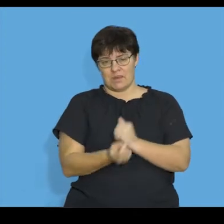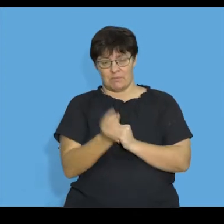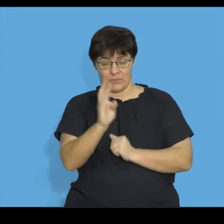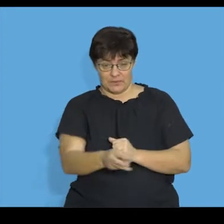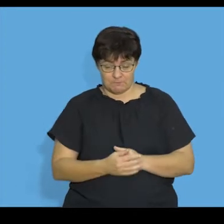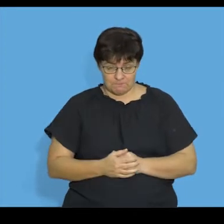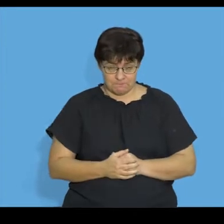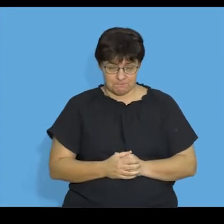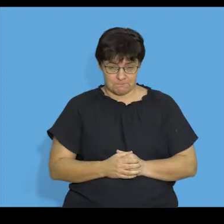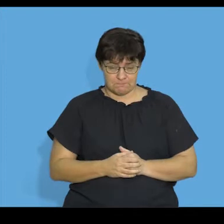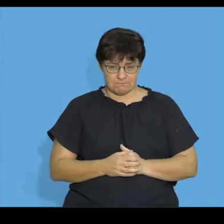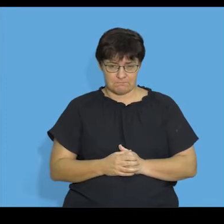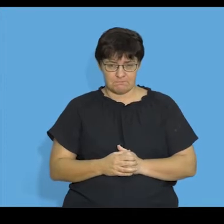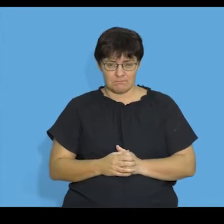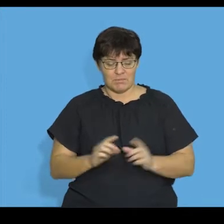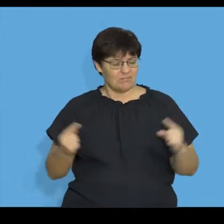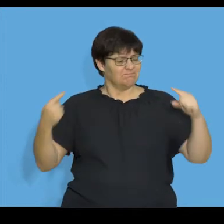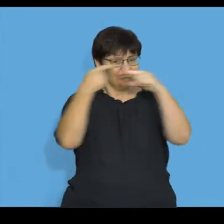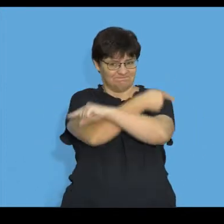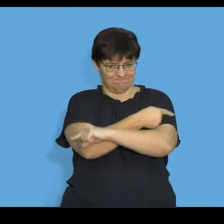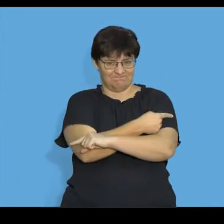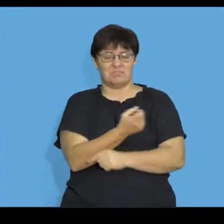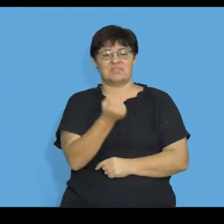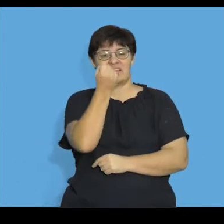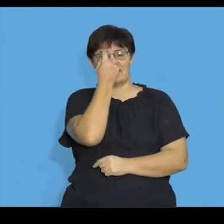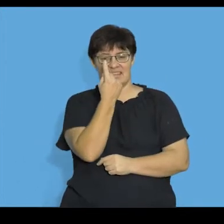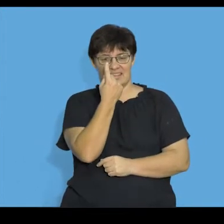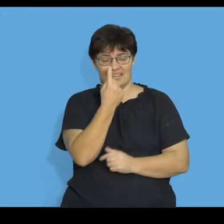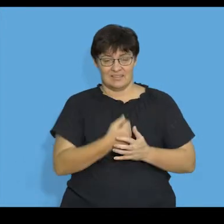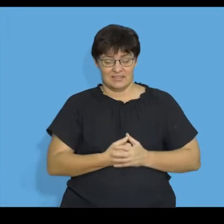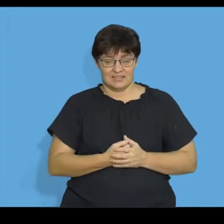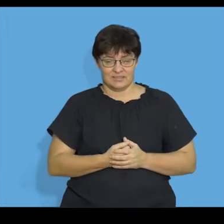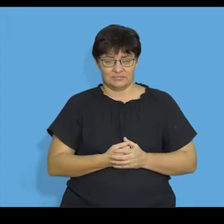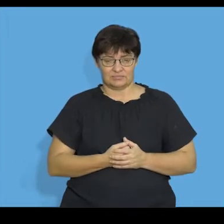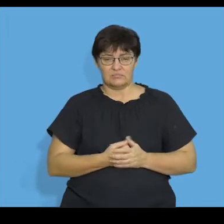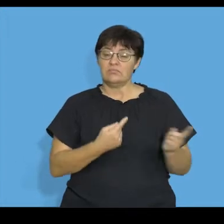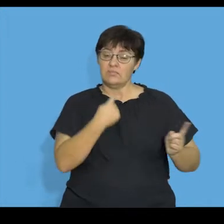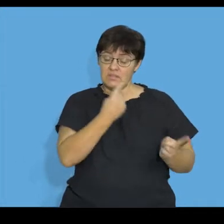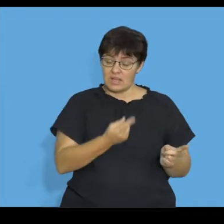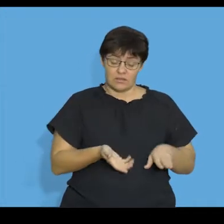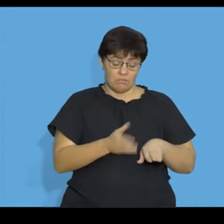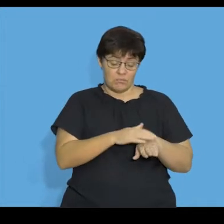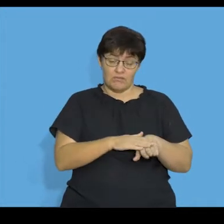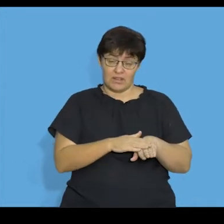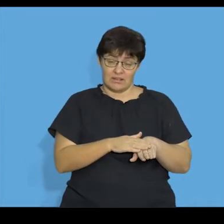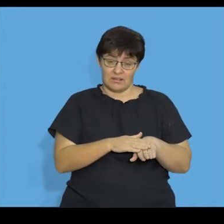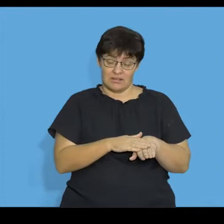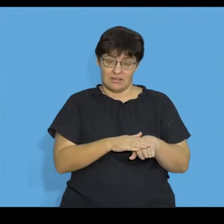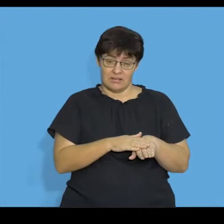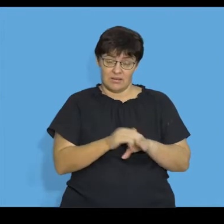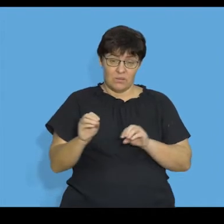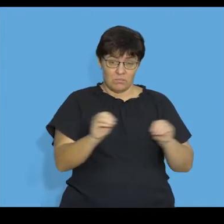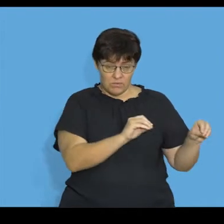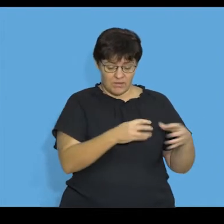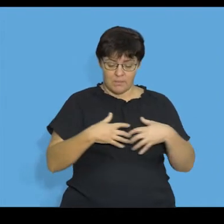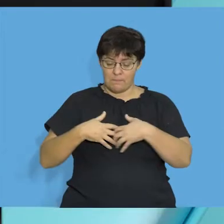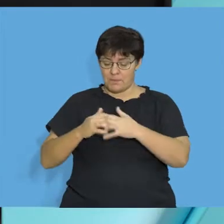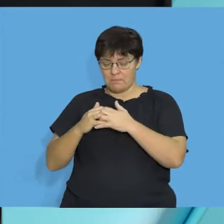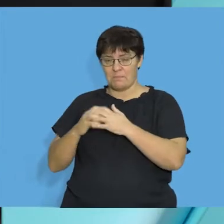So this is converse thinking. Initially, we said moving charges produces magnetic